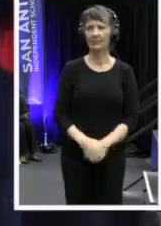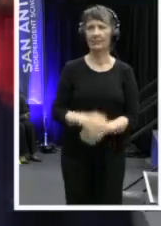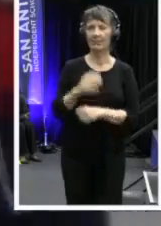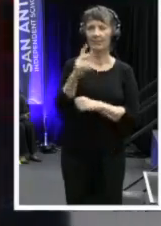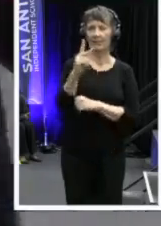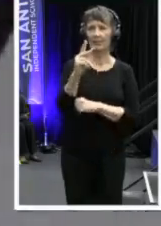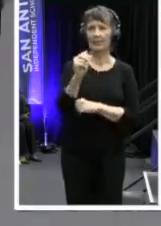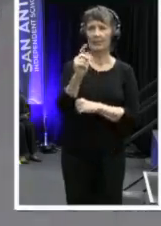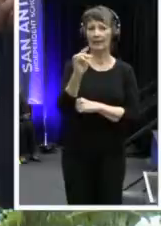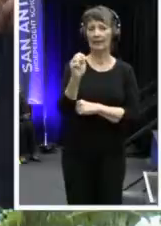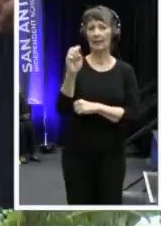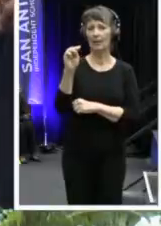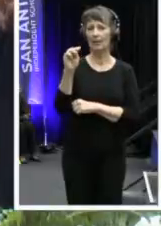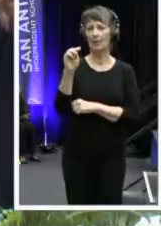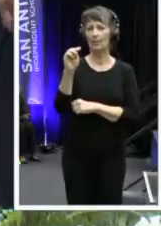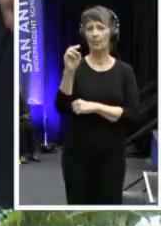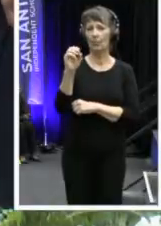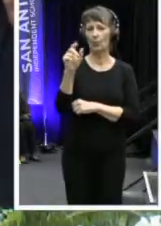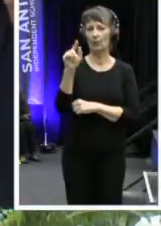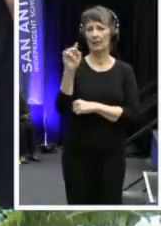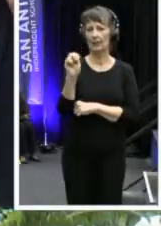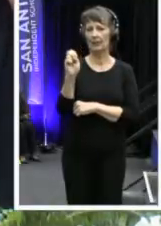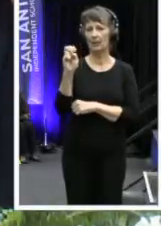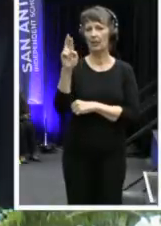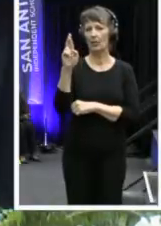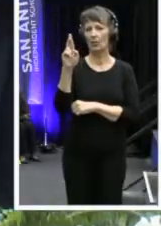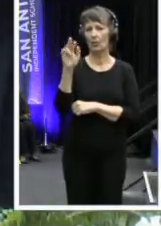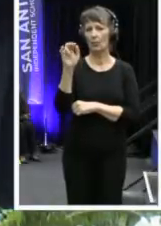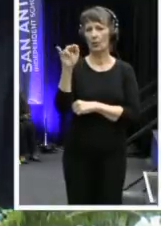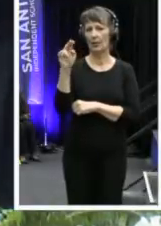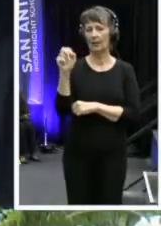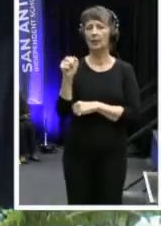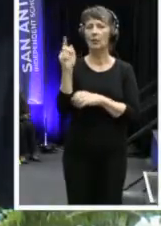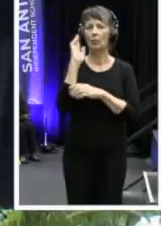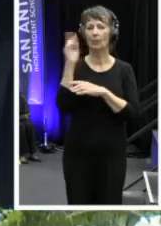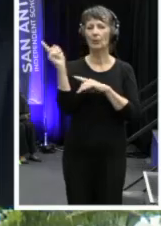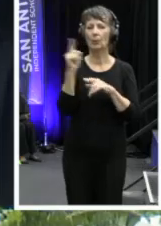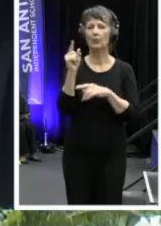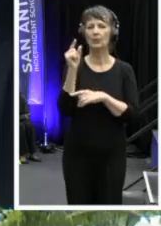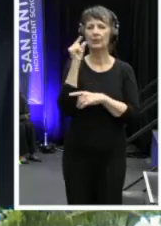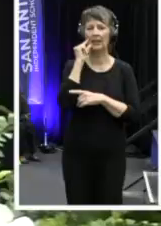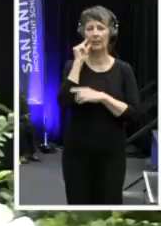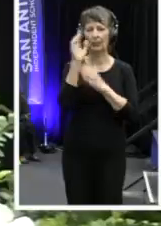Katie Monique Reyna will be attending San Antonio College.